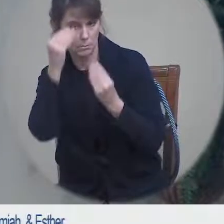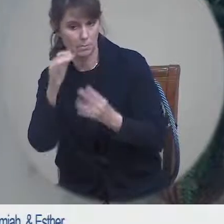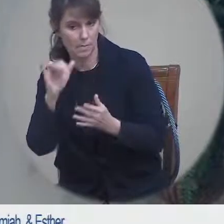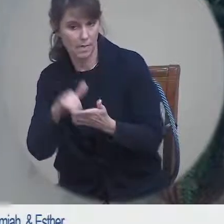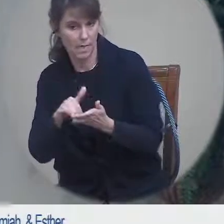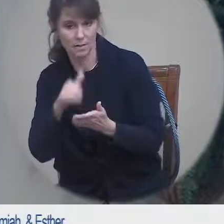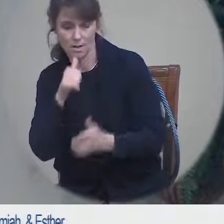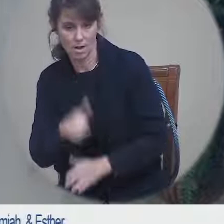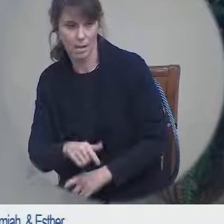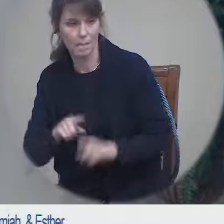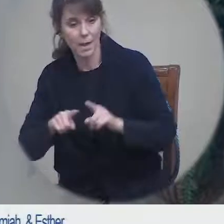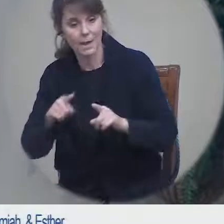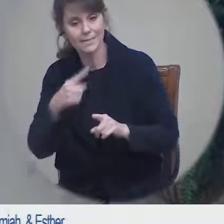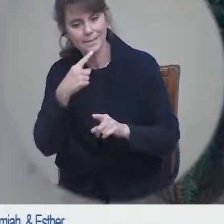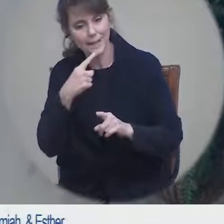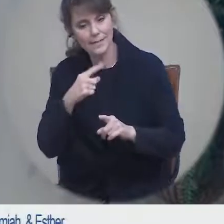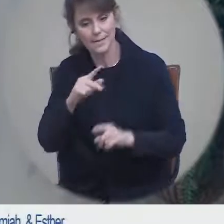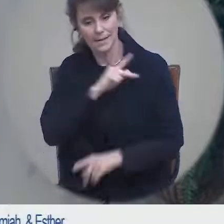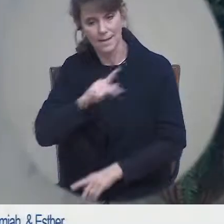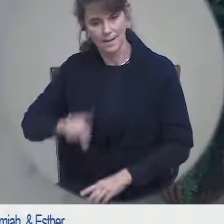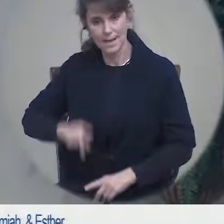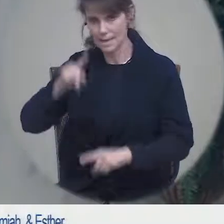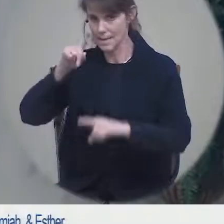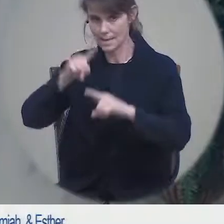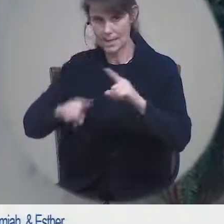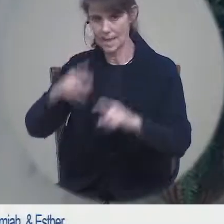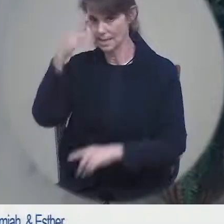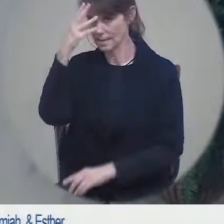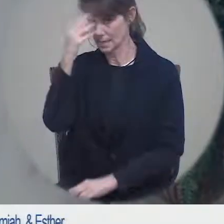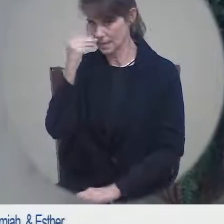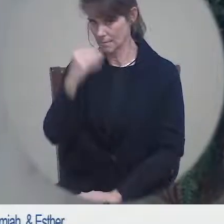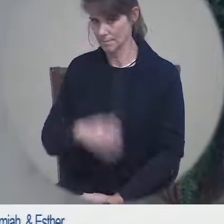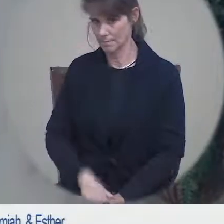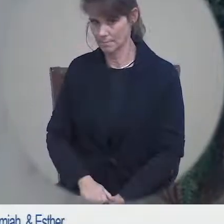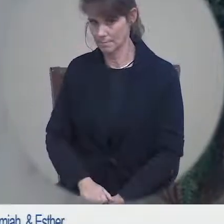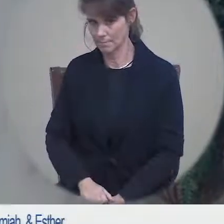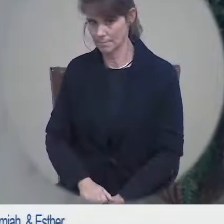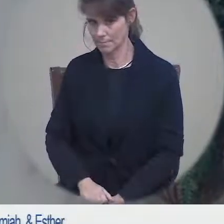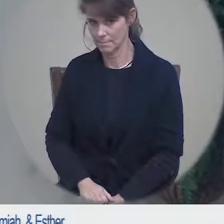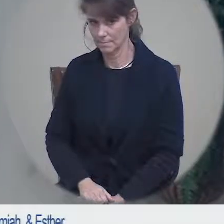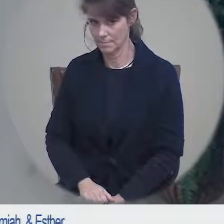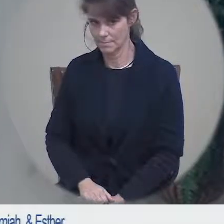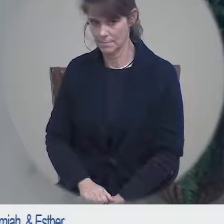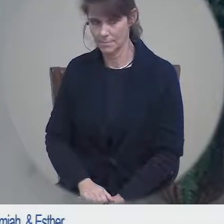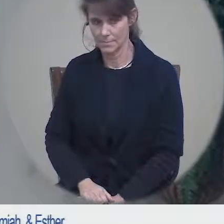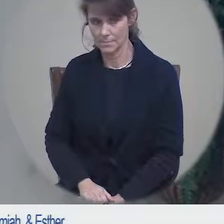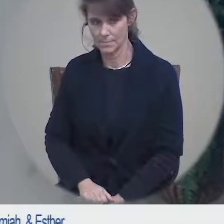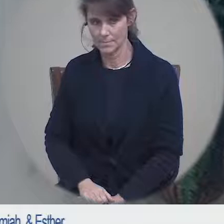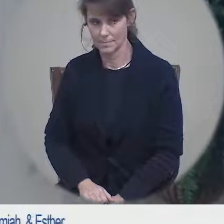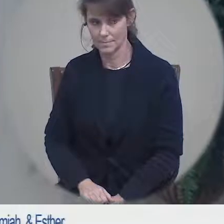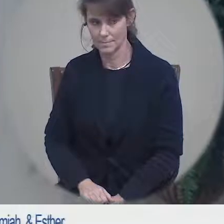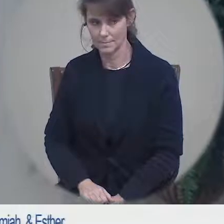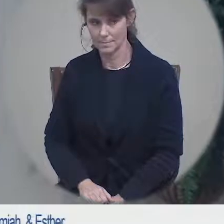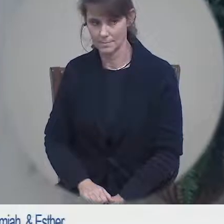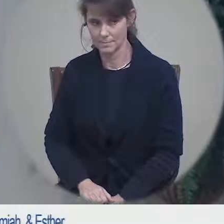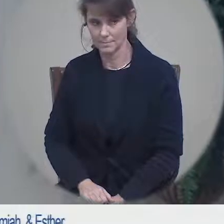sleep. No. She was keeping him in suspense. And I think, that was